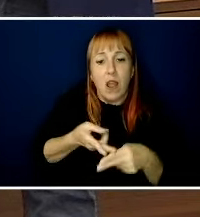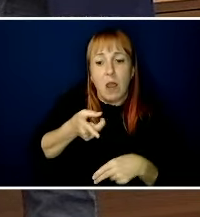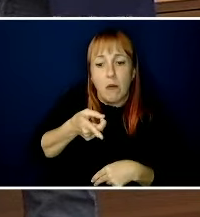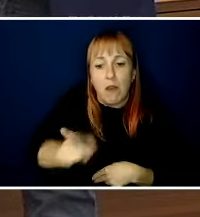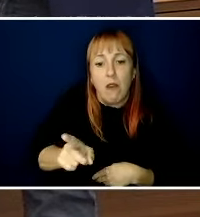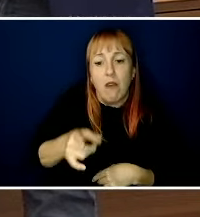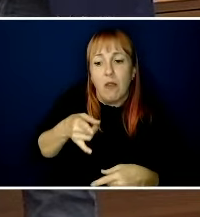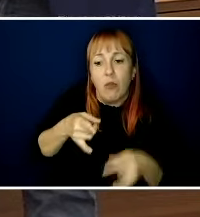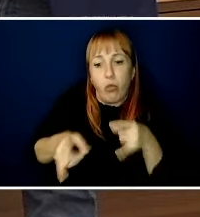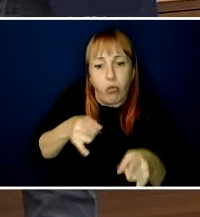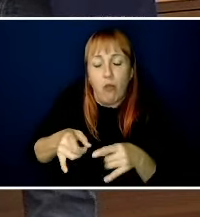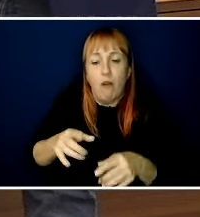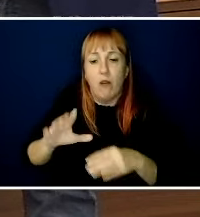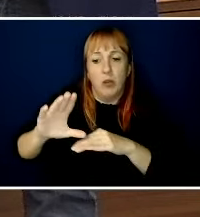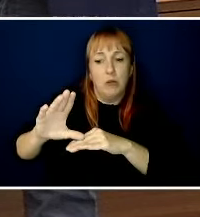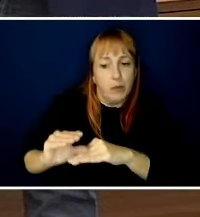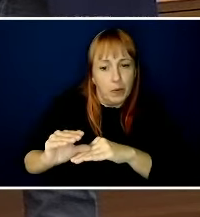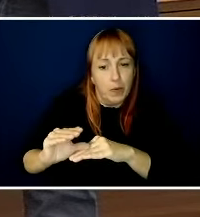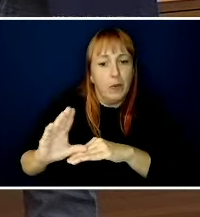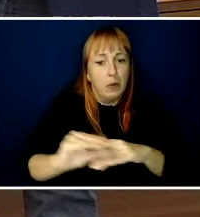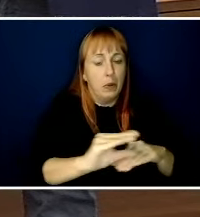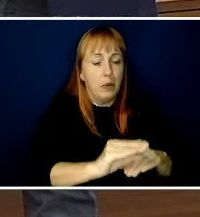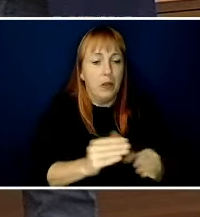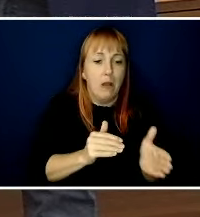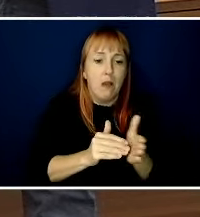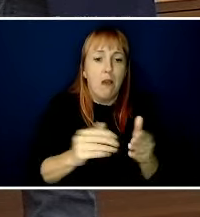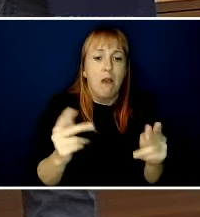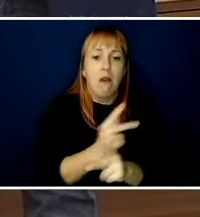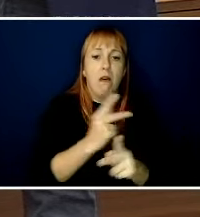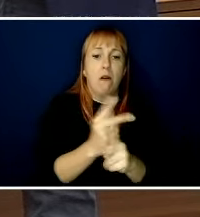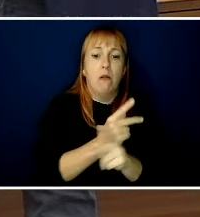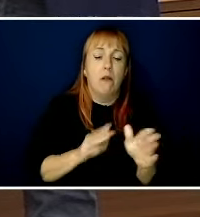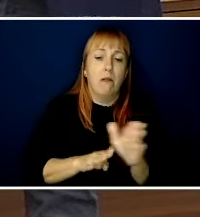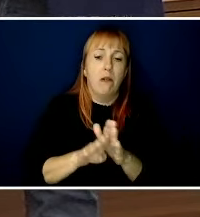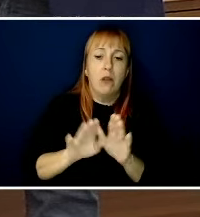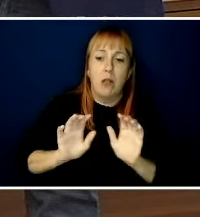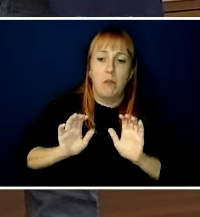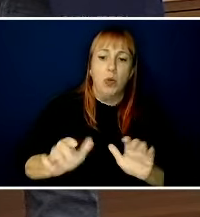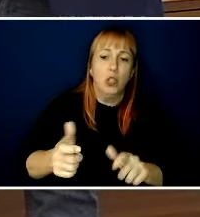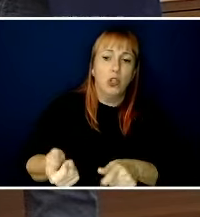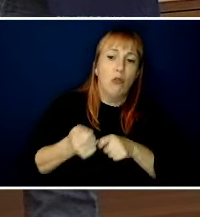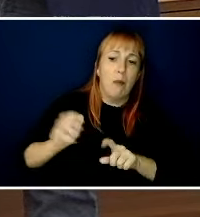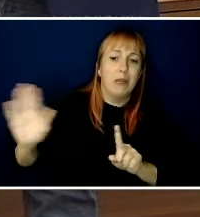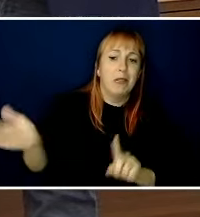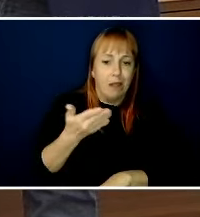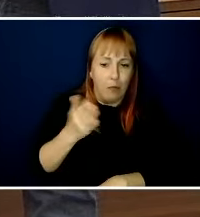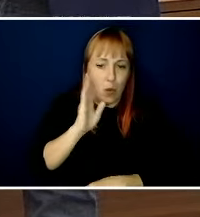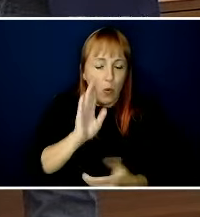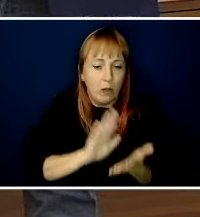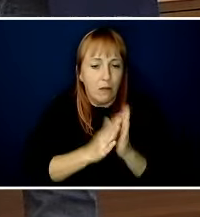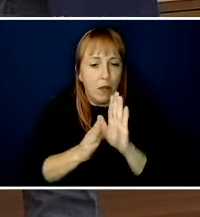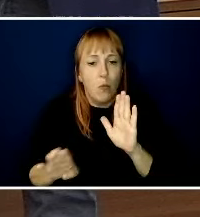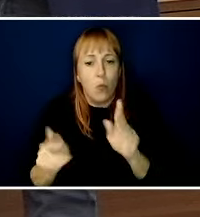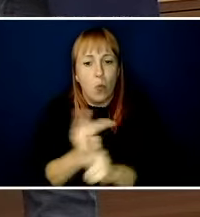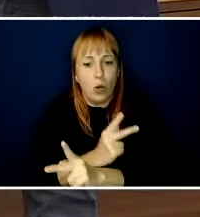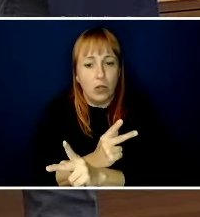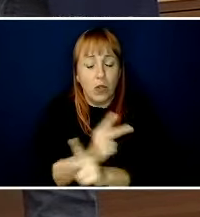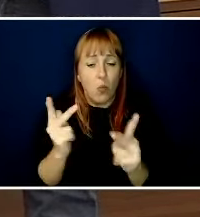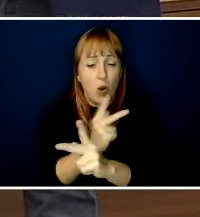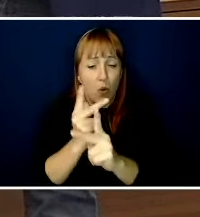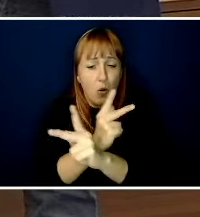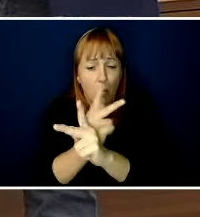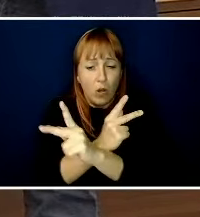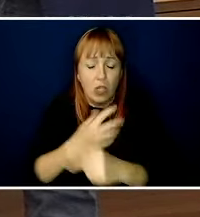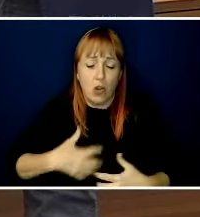and belittling, frequently escalates into simple force like pushing, grabbing, or slapping, and the worst scenario is the escalation to